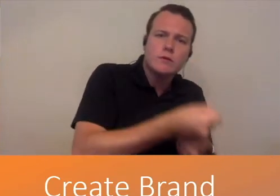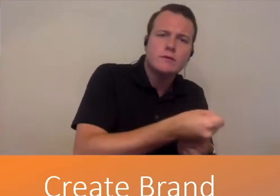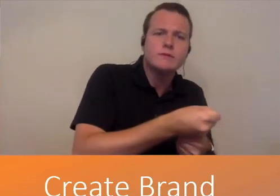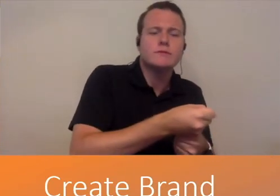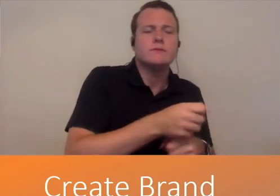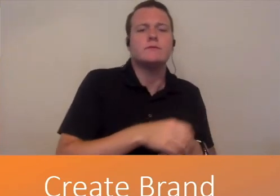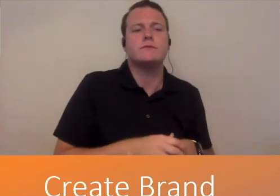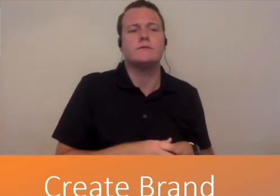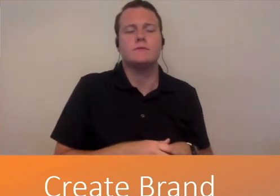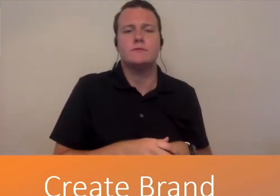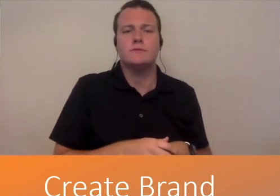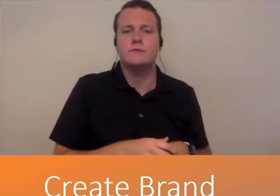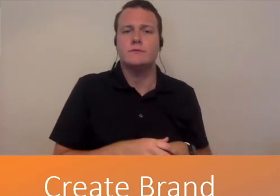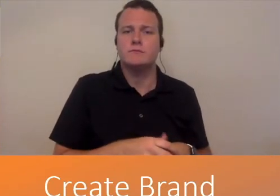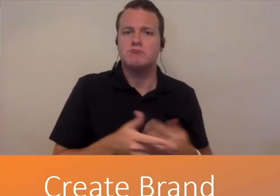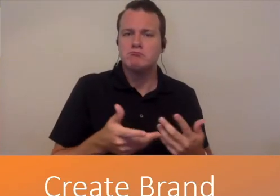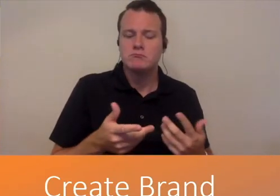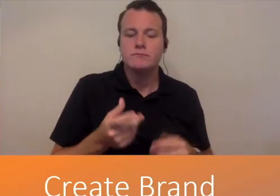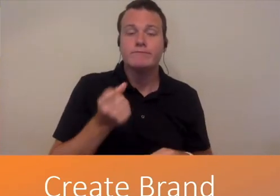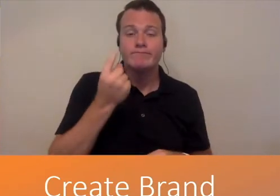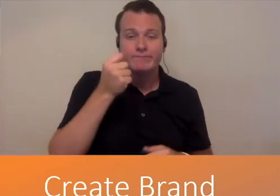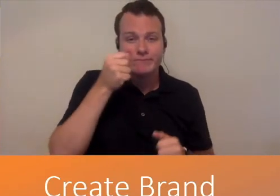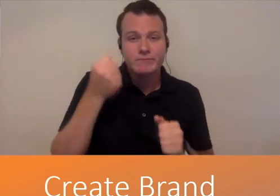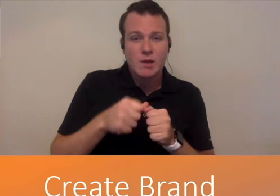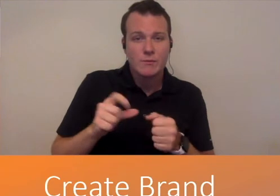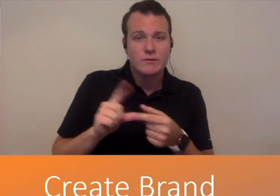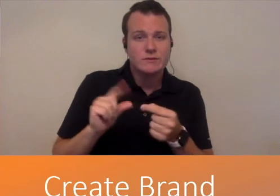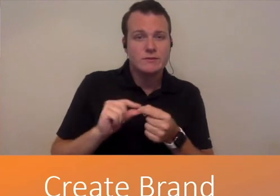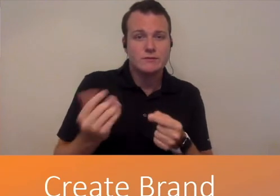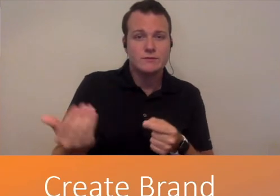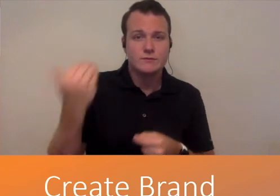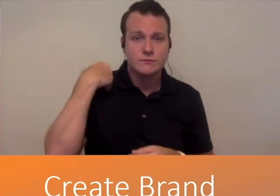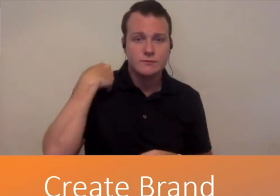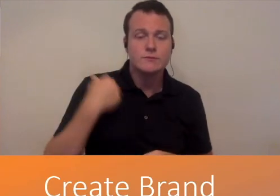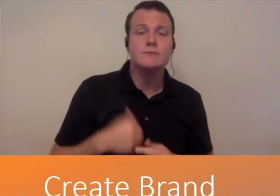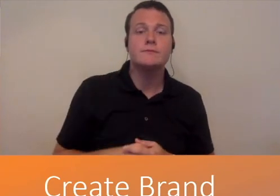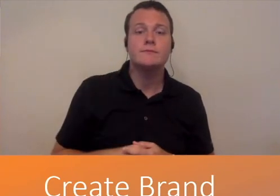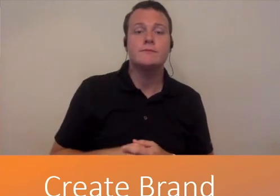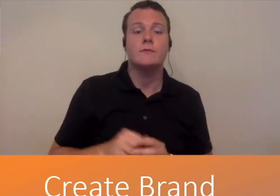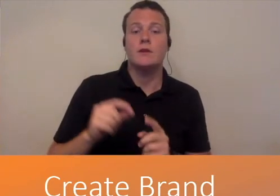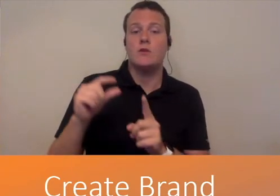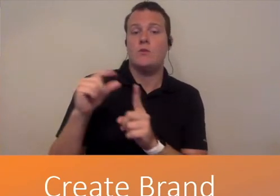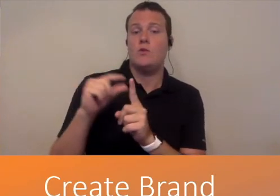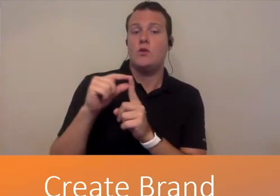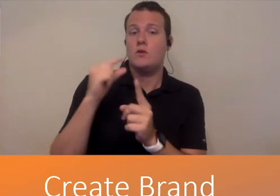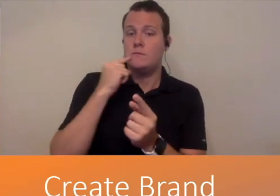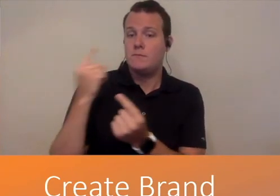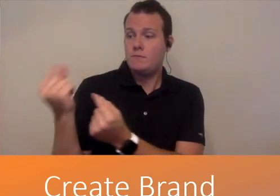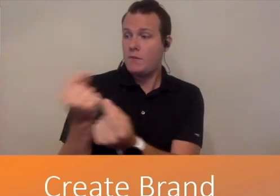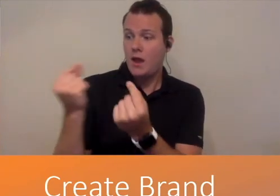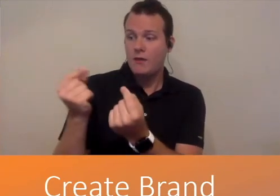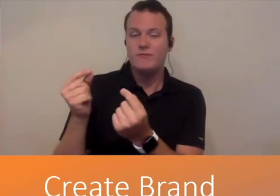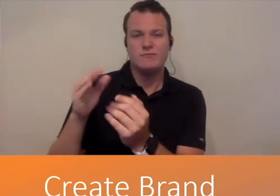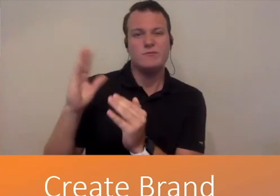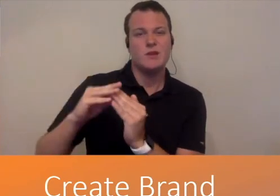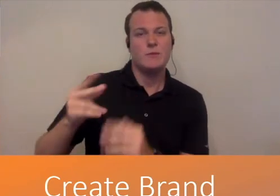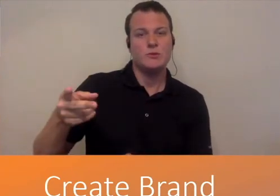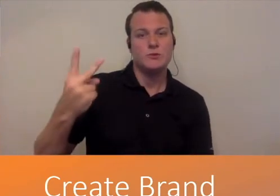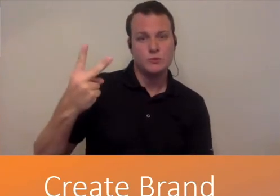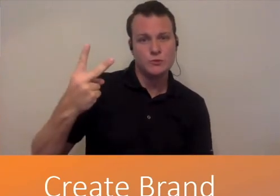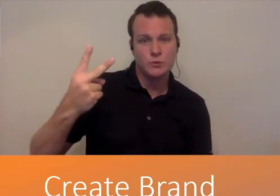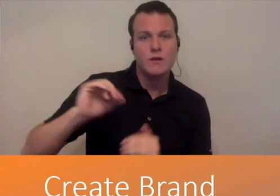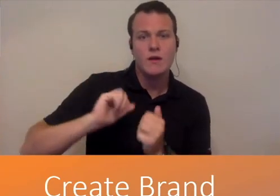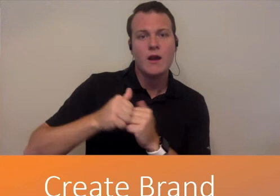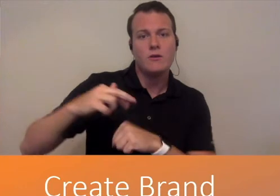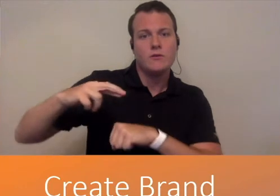seeing. As I said earlier, that word of mouth is one of the top 2 ways